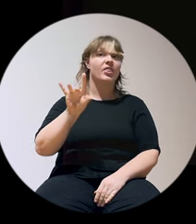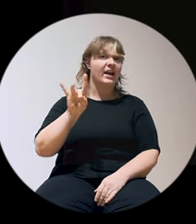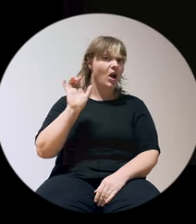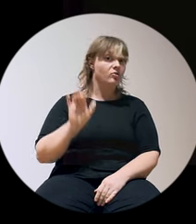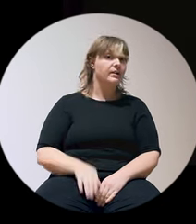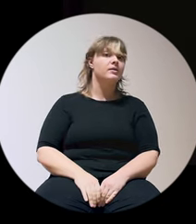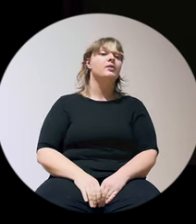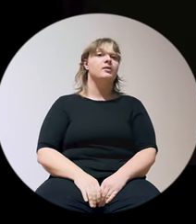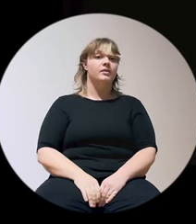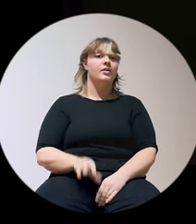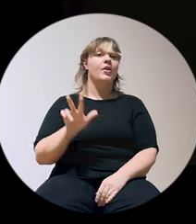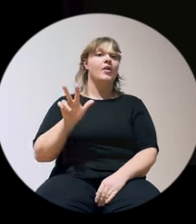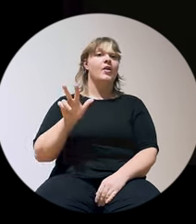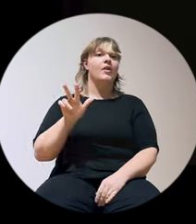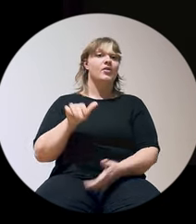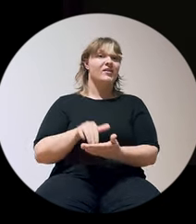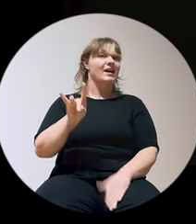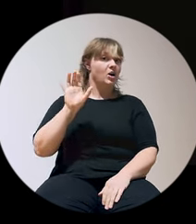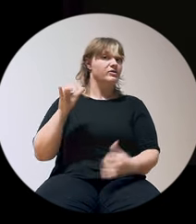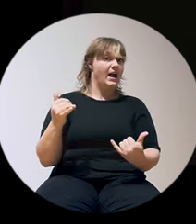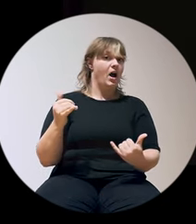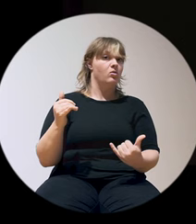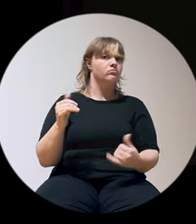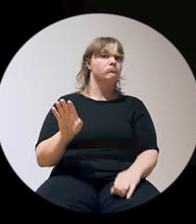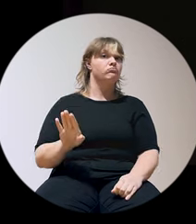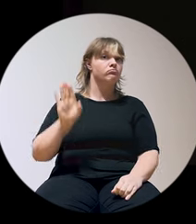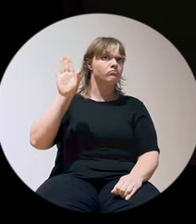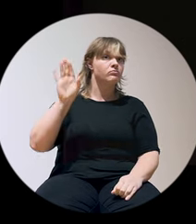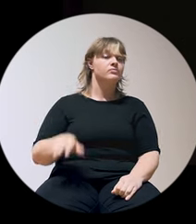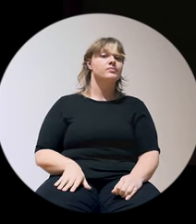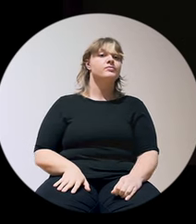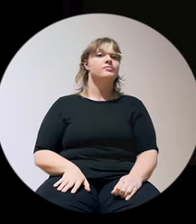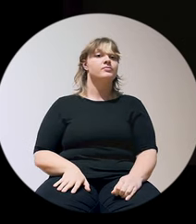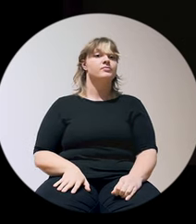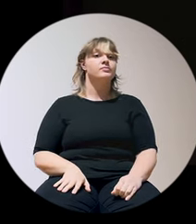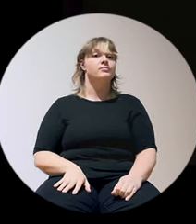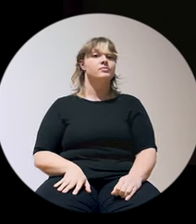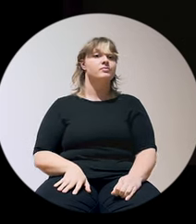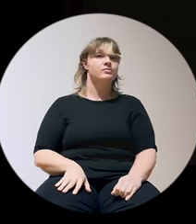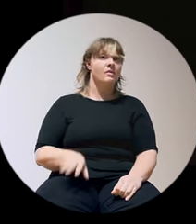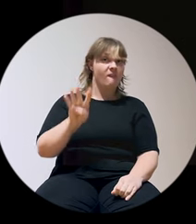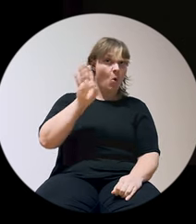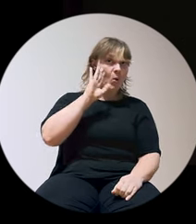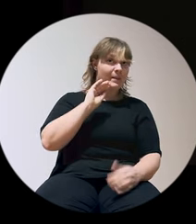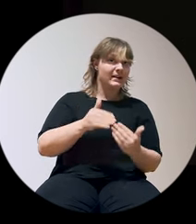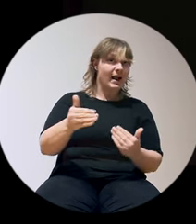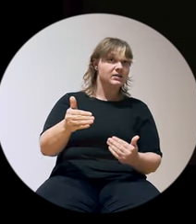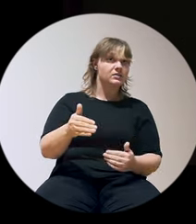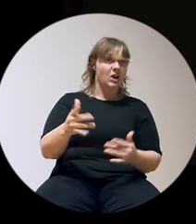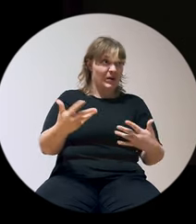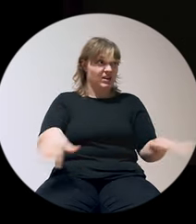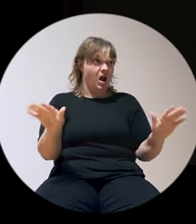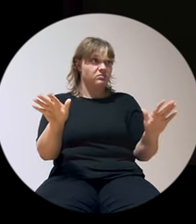now. $3,800 now. Go $4,000. $3,800 is the bid. $4,000 will be next. We all